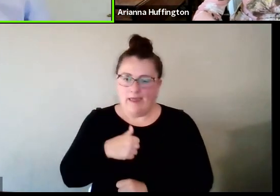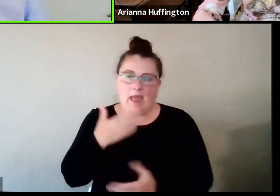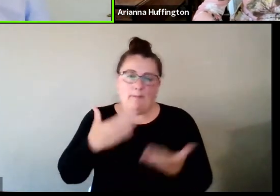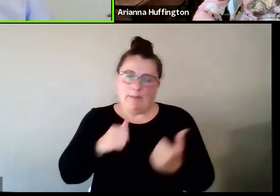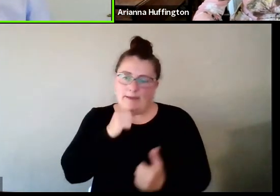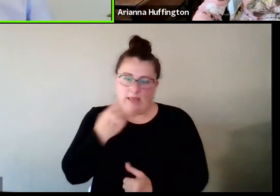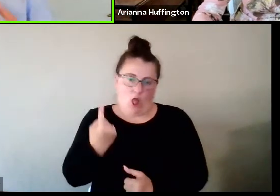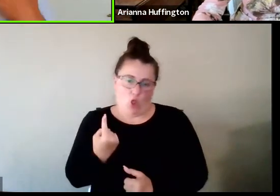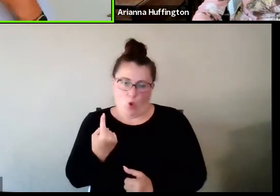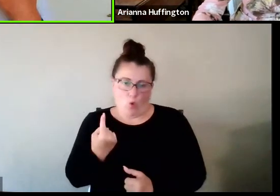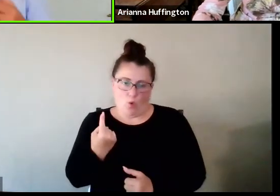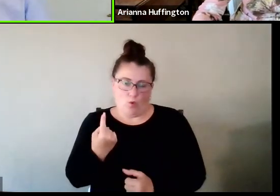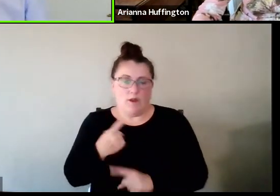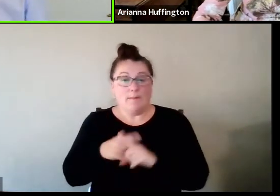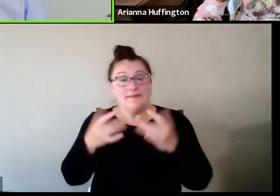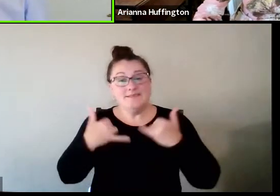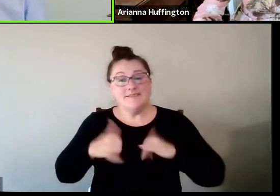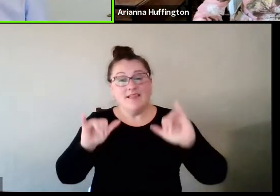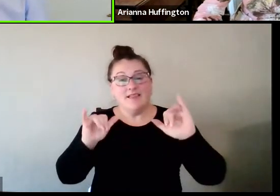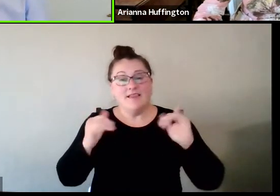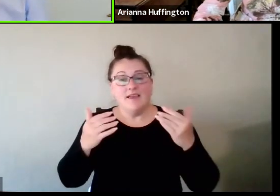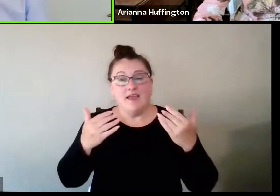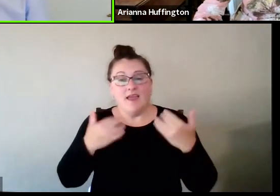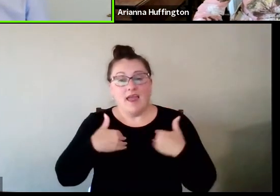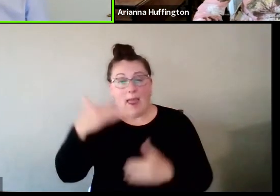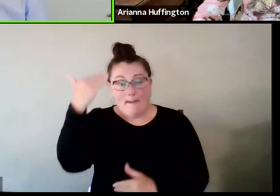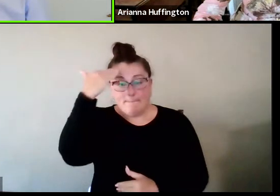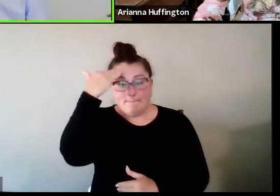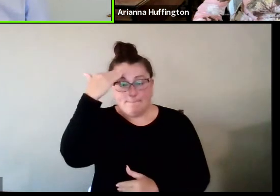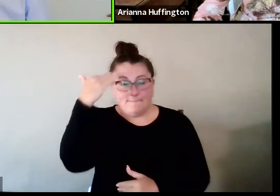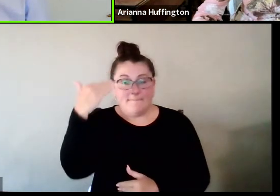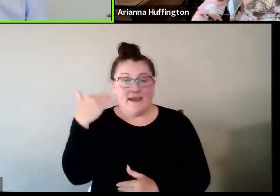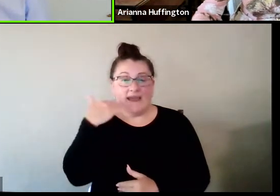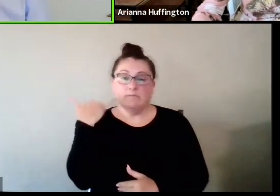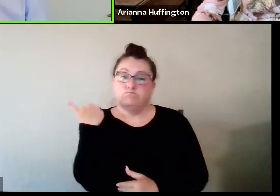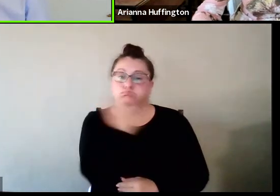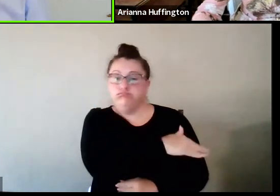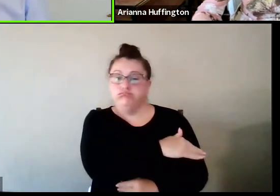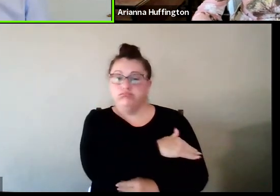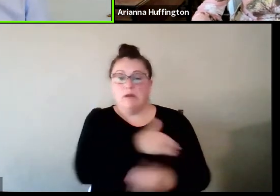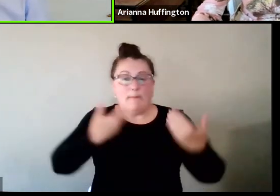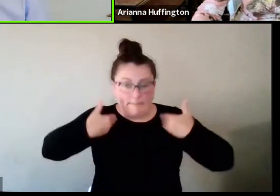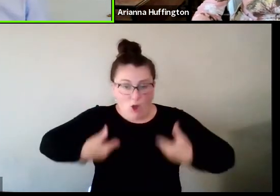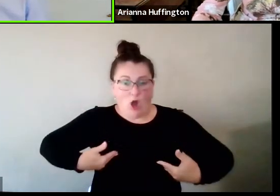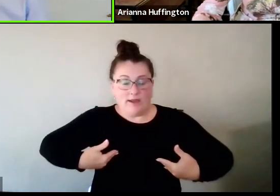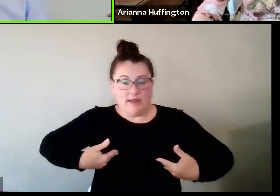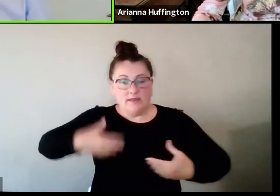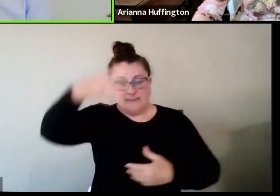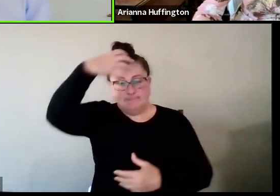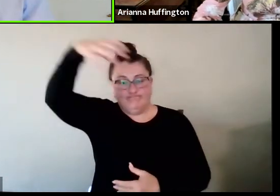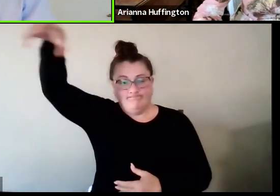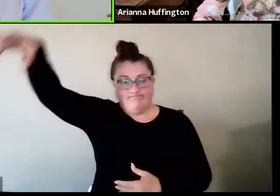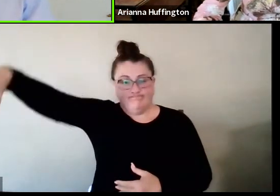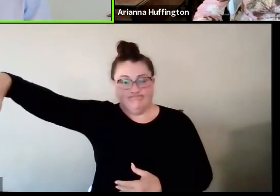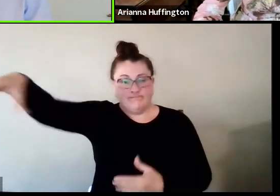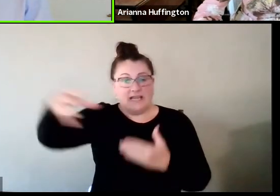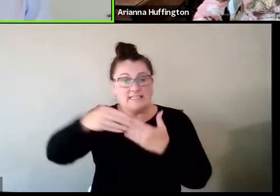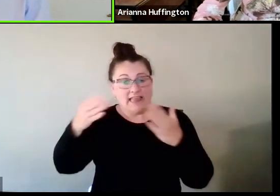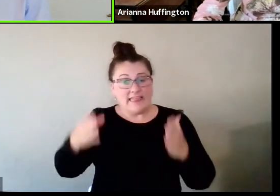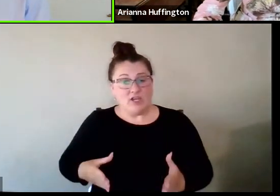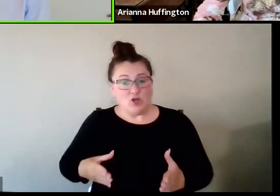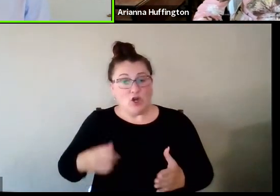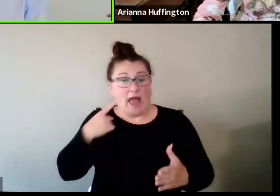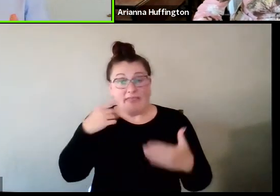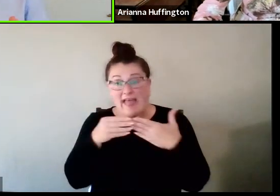but still, was to have my head cut off from the rest of my body as a leader. I thought that leadership